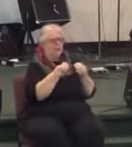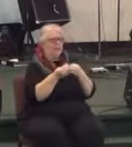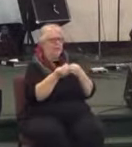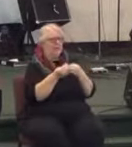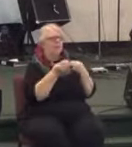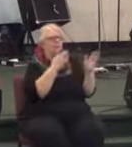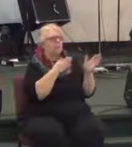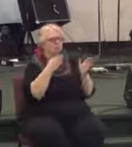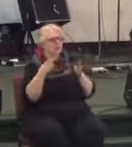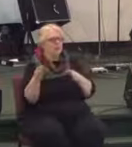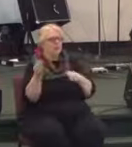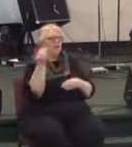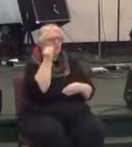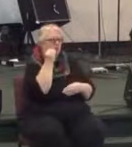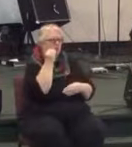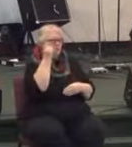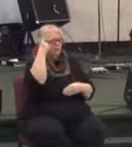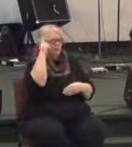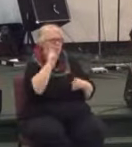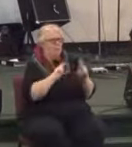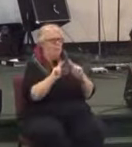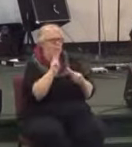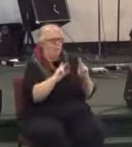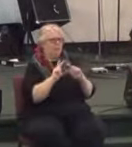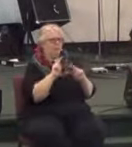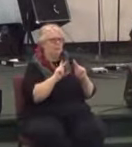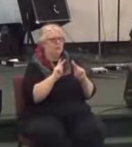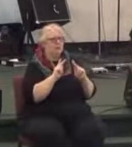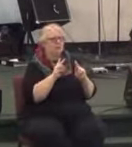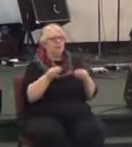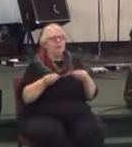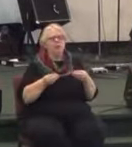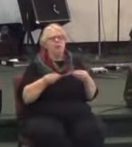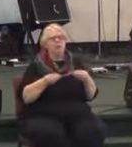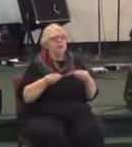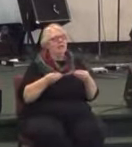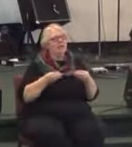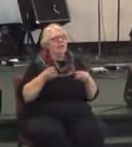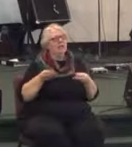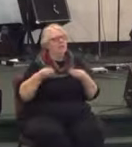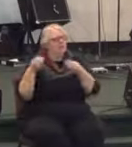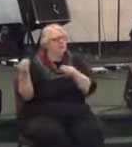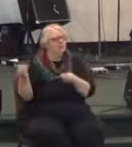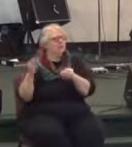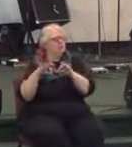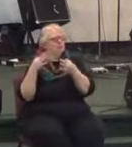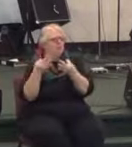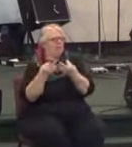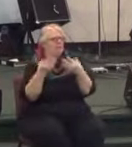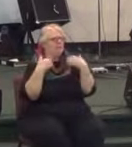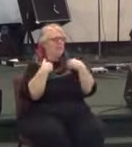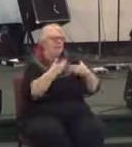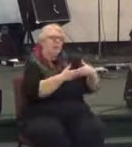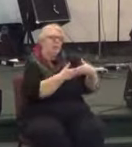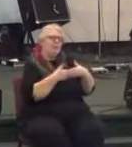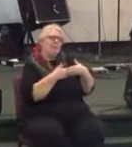to Matt and Julie Taylor. They got little Darius down to the hospital now with surgery. And you can throw those things in a crock pot and warm